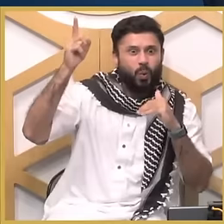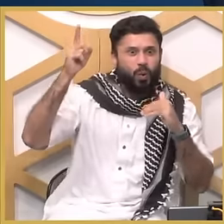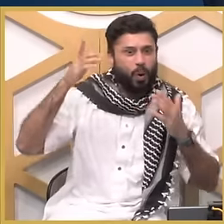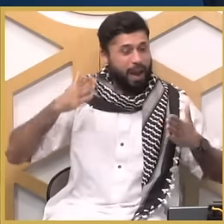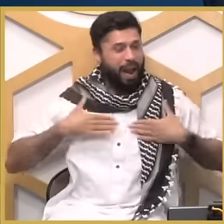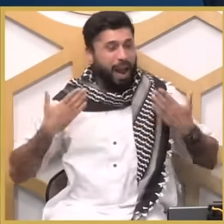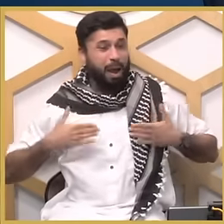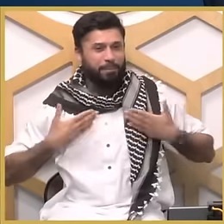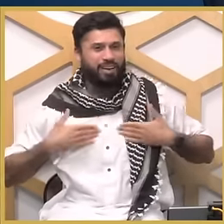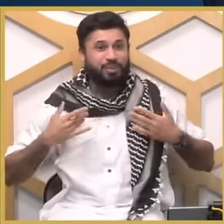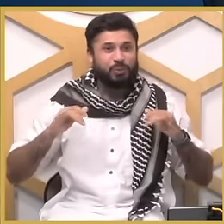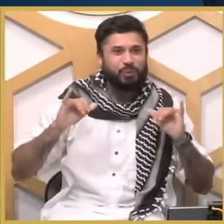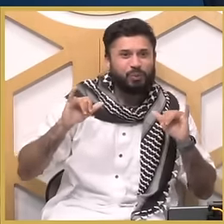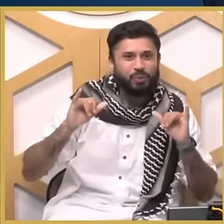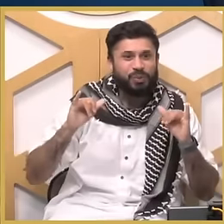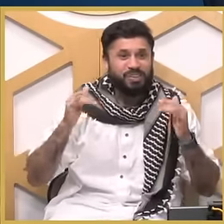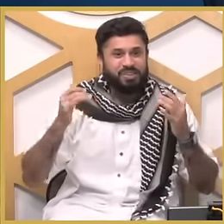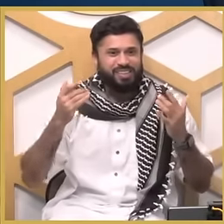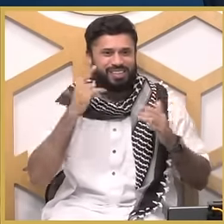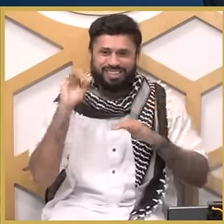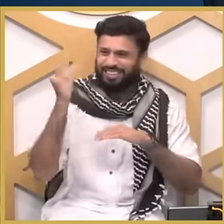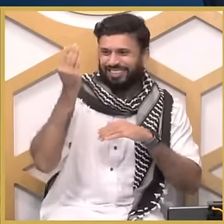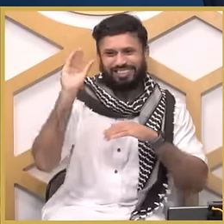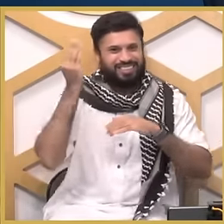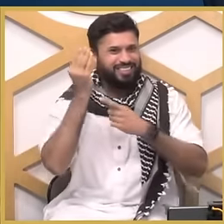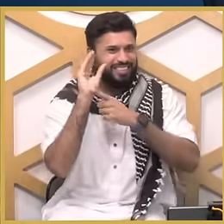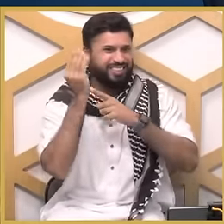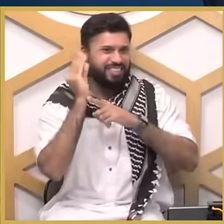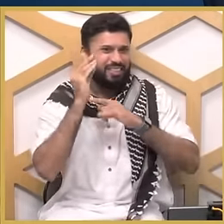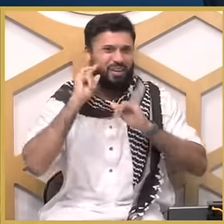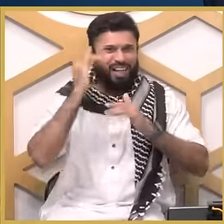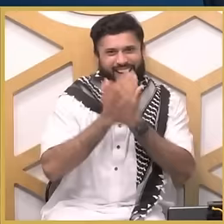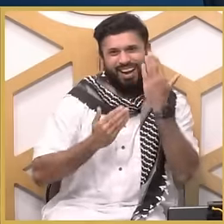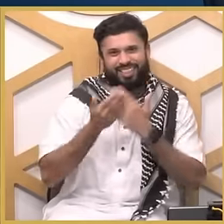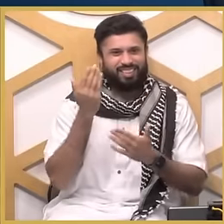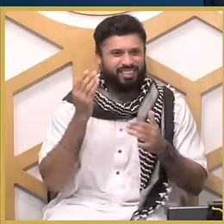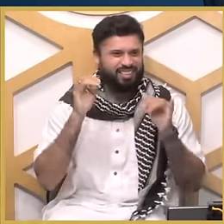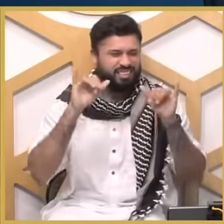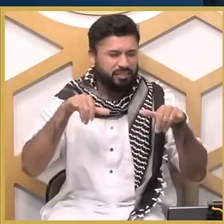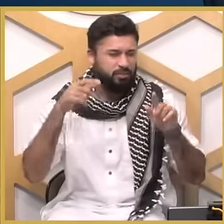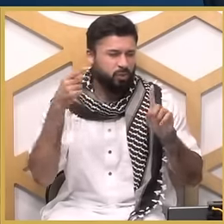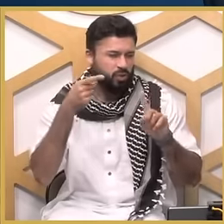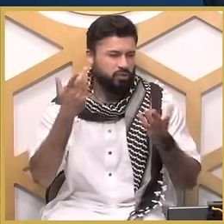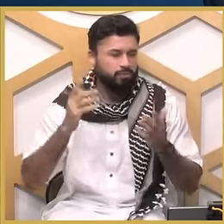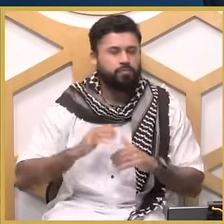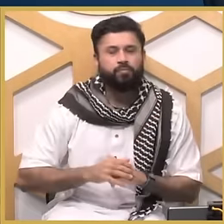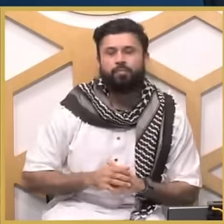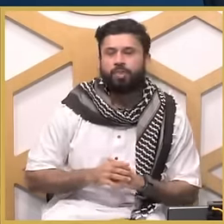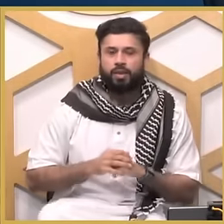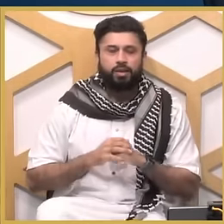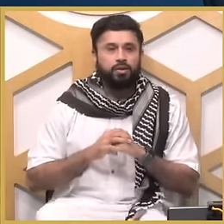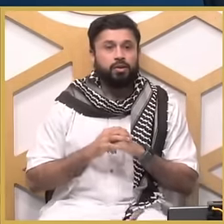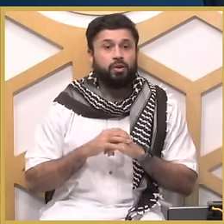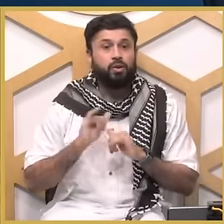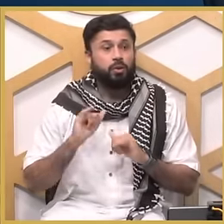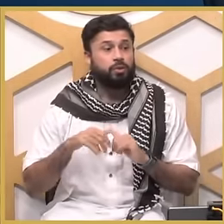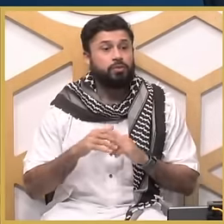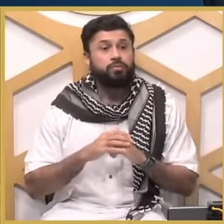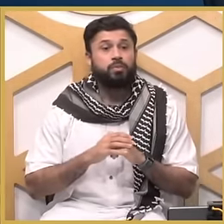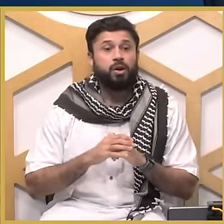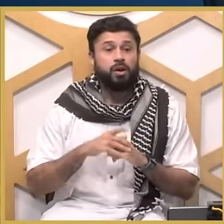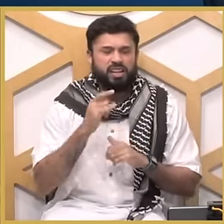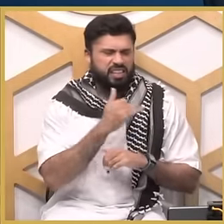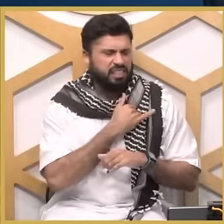child's actually example, subhanAllah. What's an interesting thing. I mean, you've seen these videos that go viral. how kids will be on the stage to perform in a